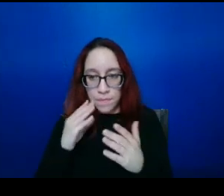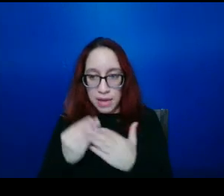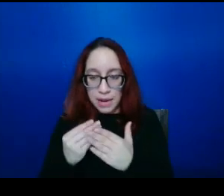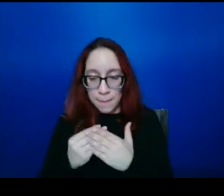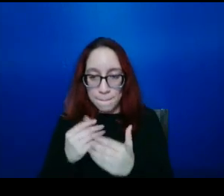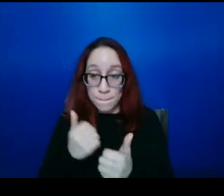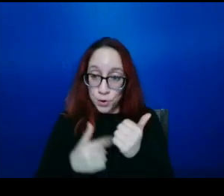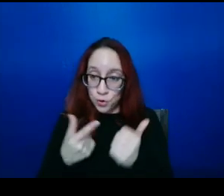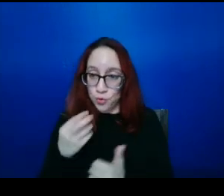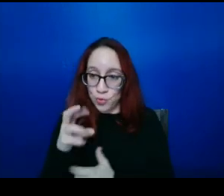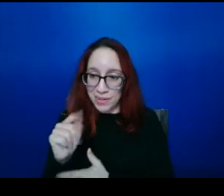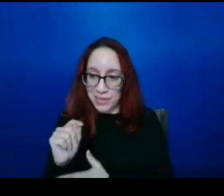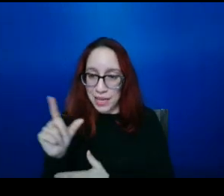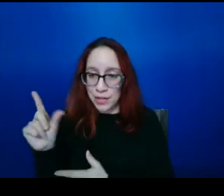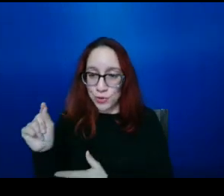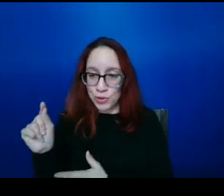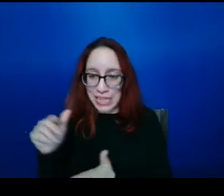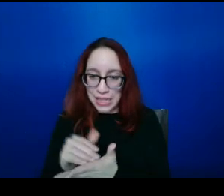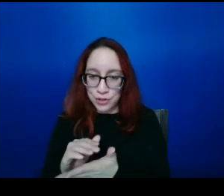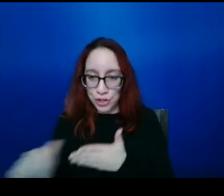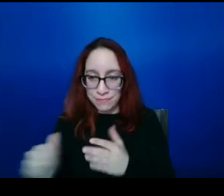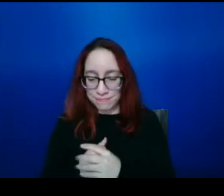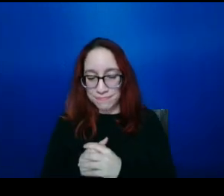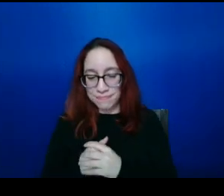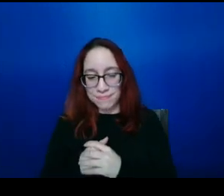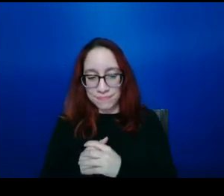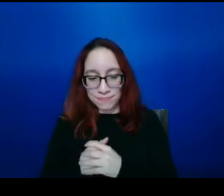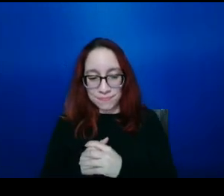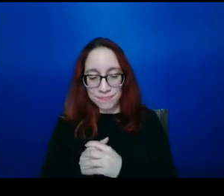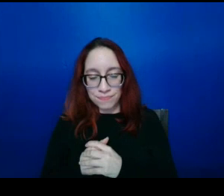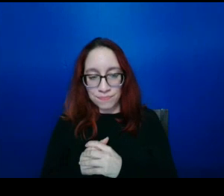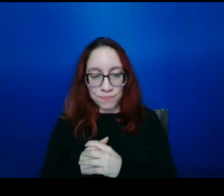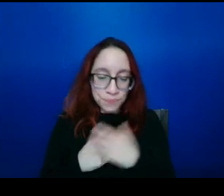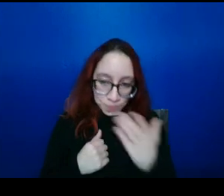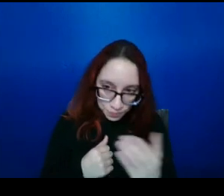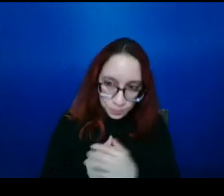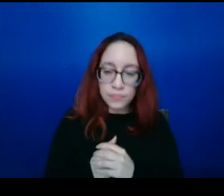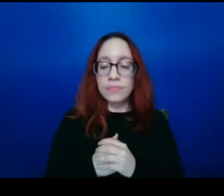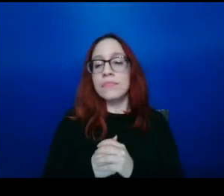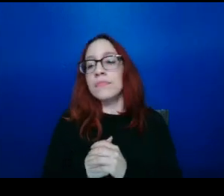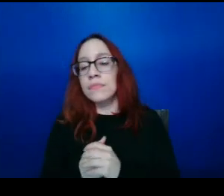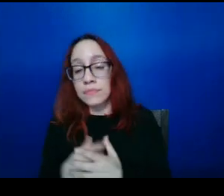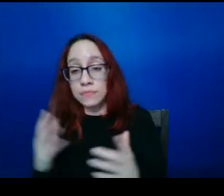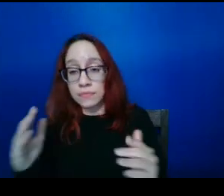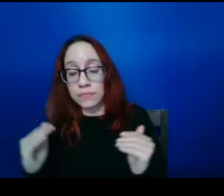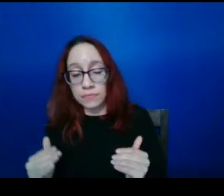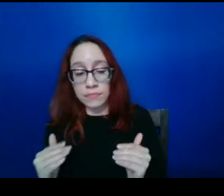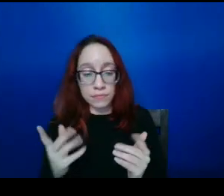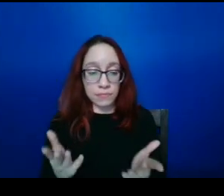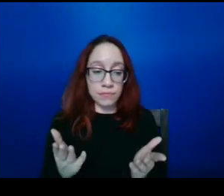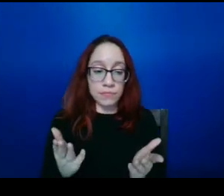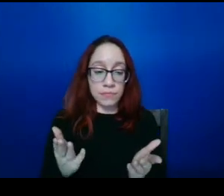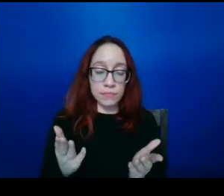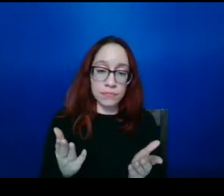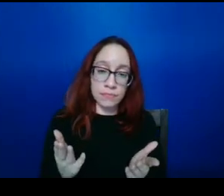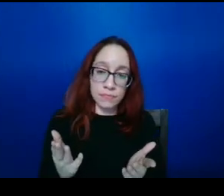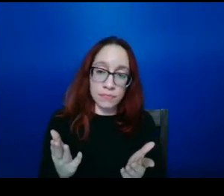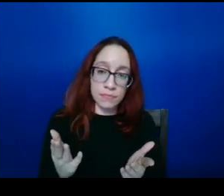per grant at $20,000. Next slide, please. So the next slide actually